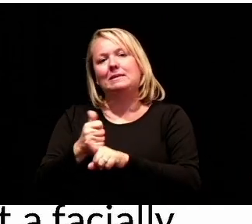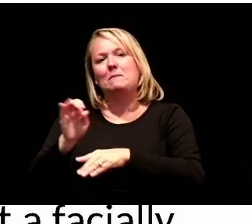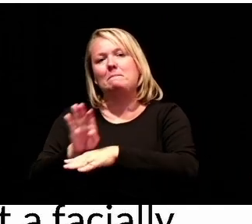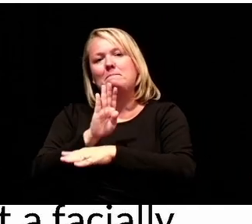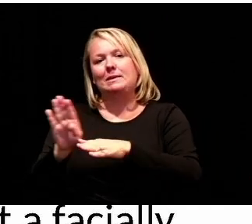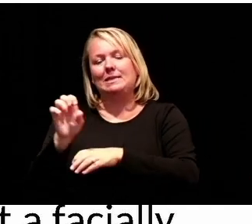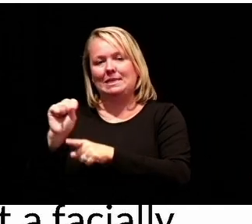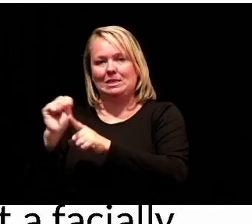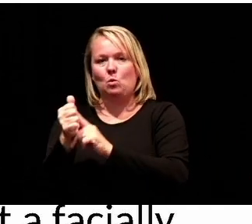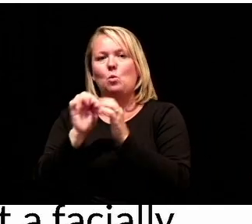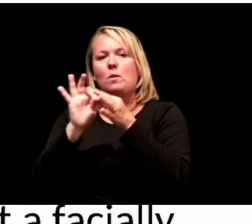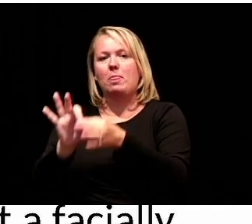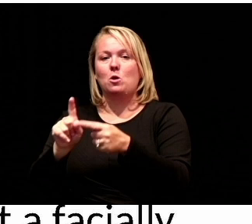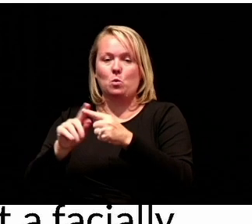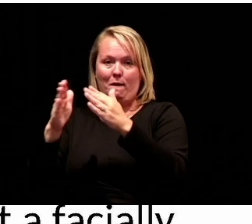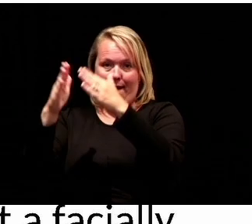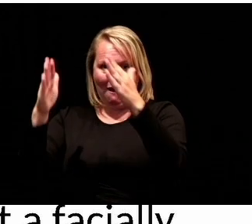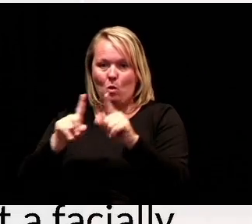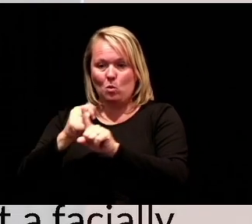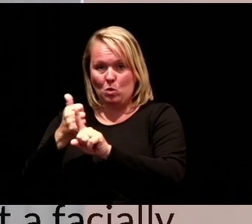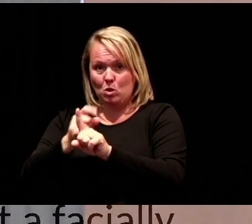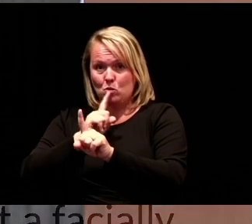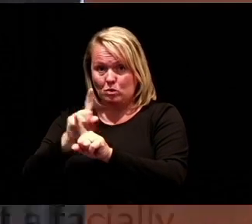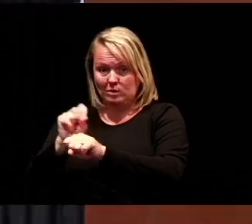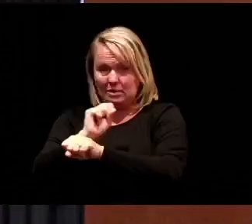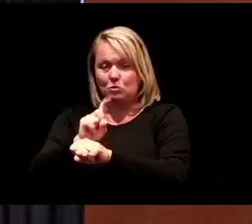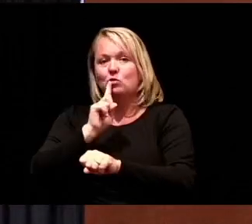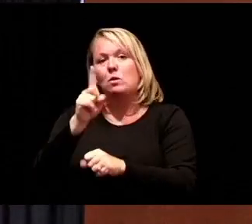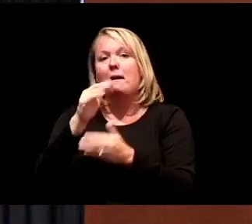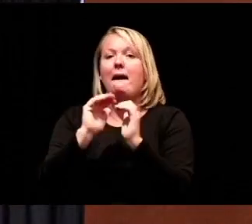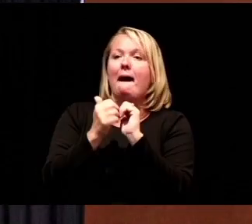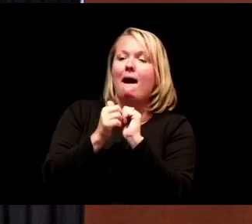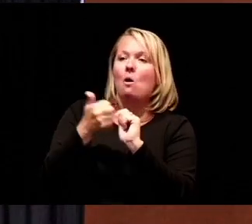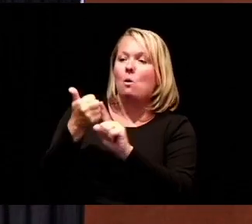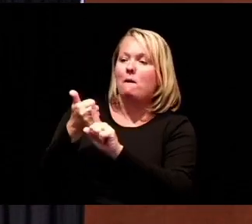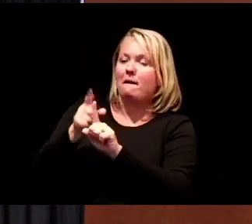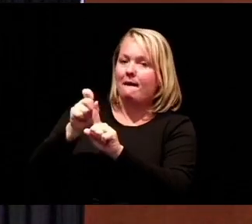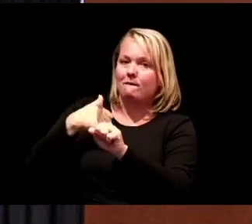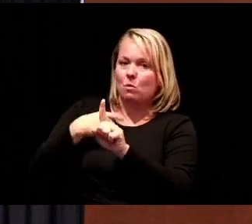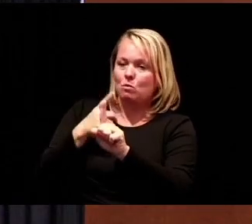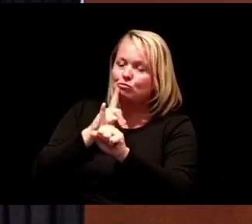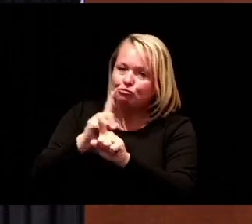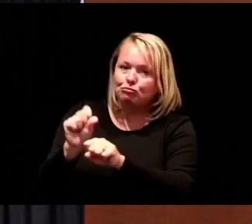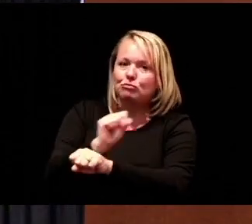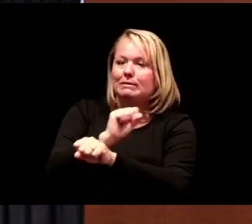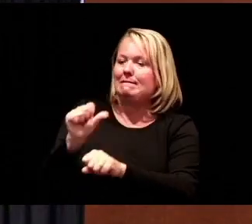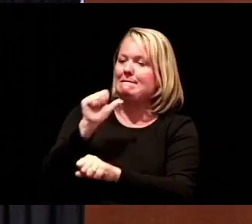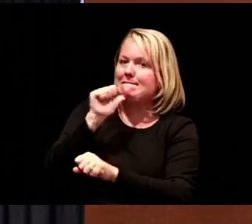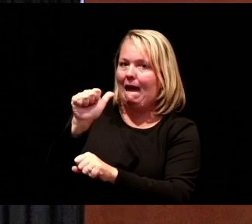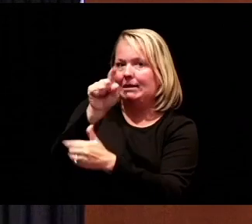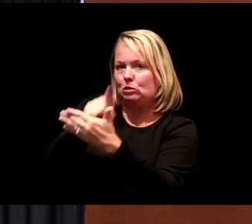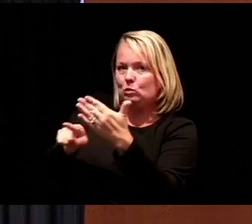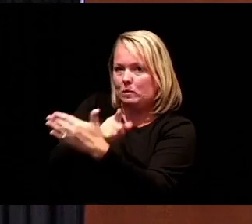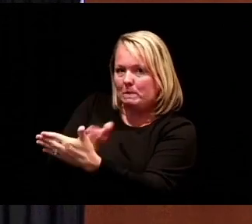categories. That second part, sub I, 2I, is so important, should never be overlooked. There